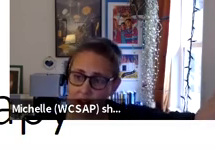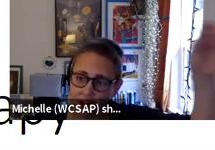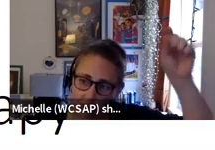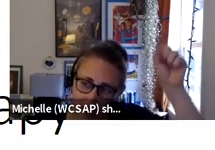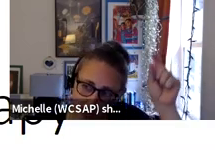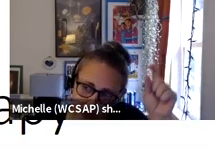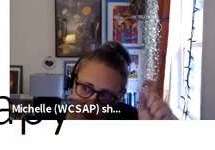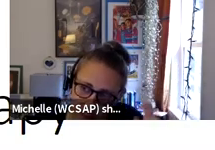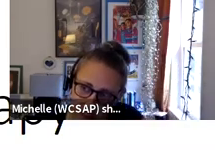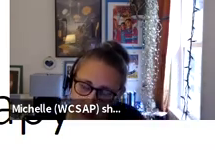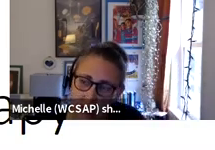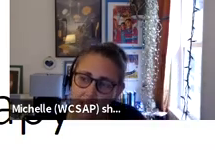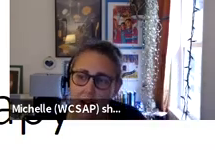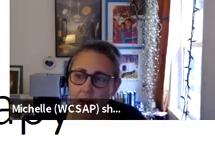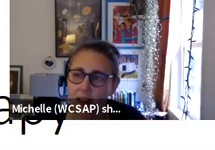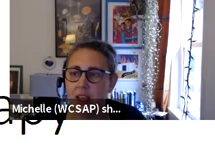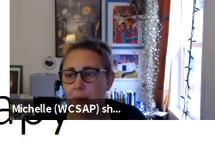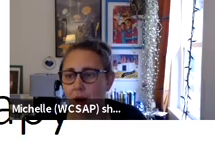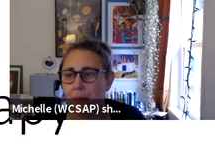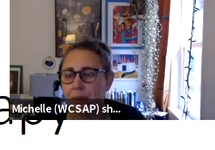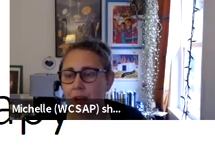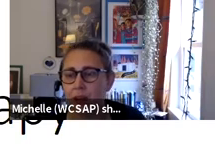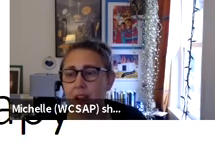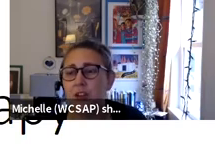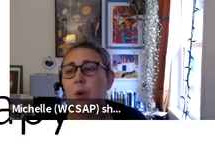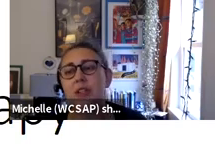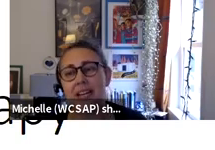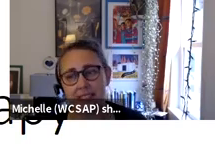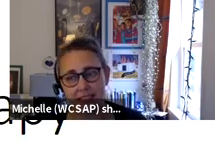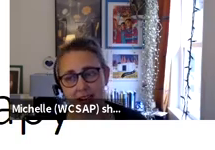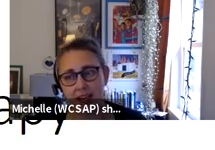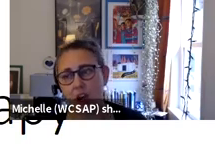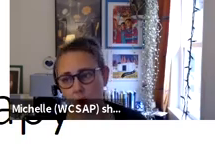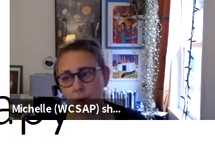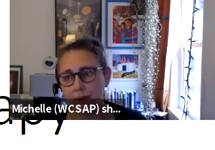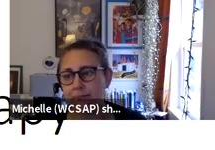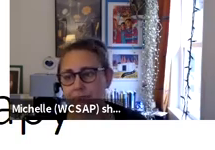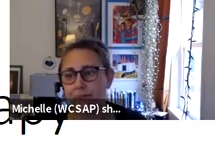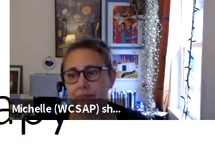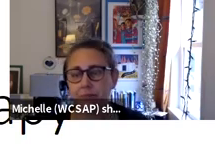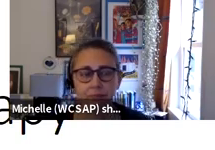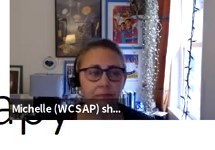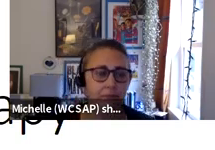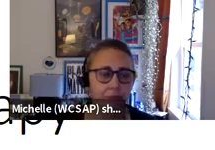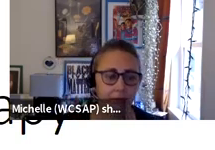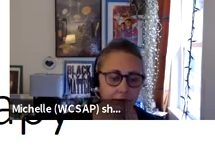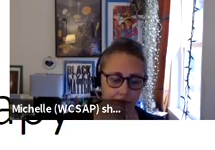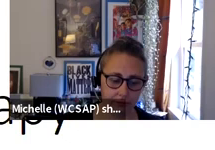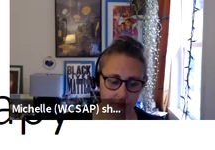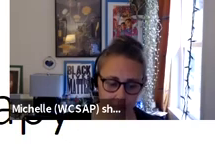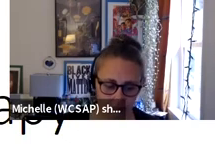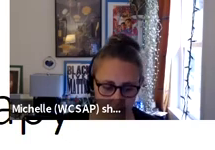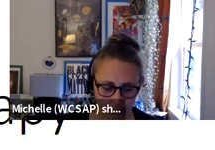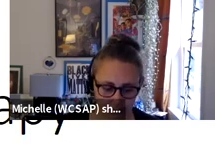to college that we can kind of distill down and think about your day-to-day coping?